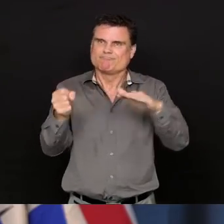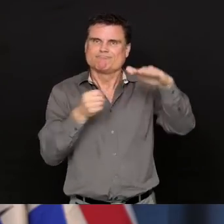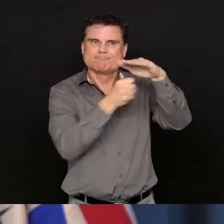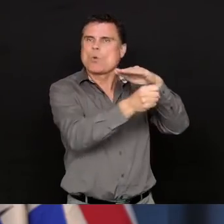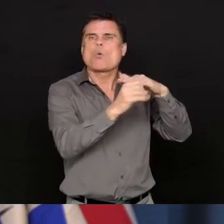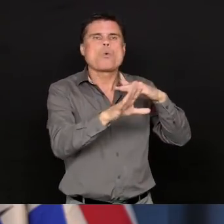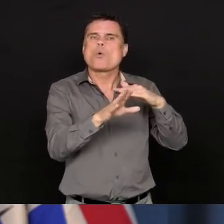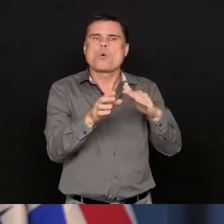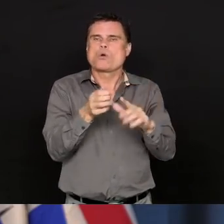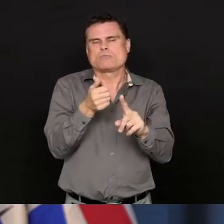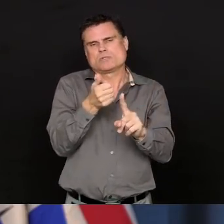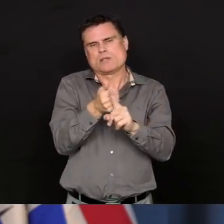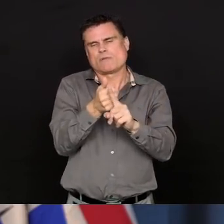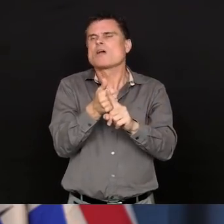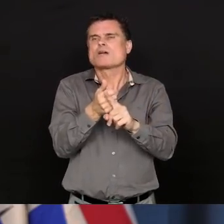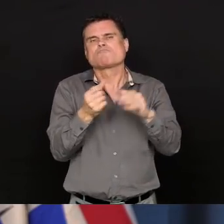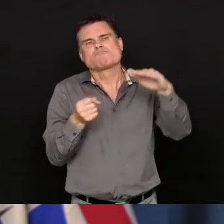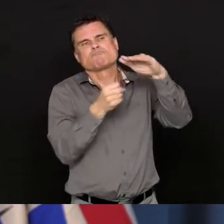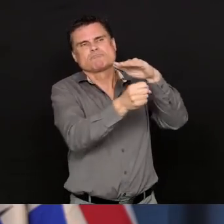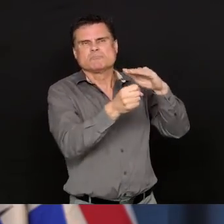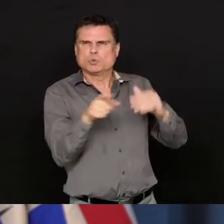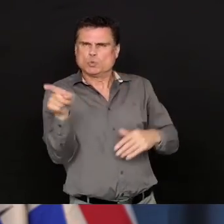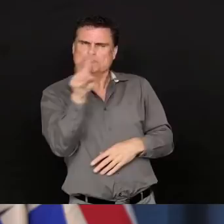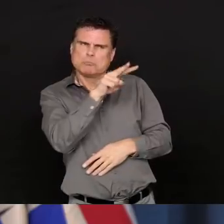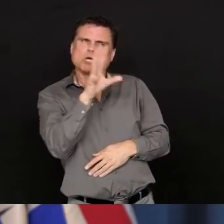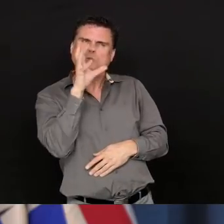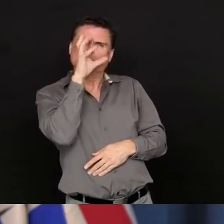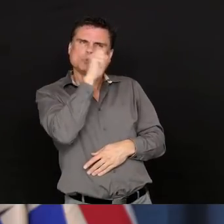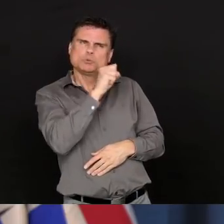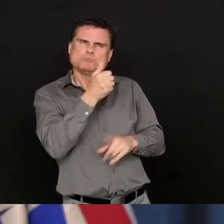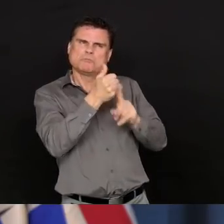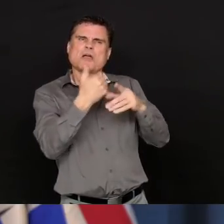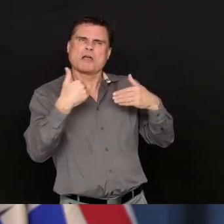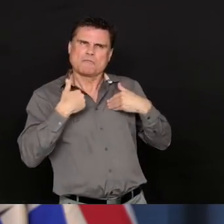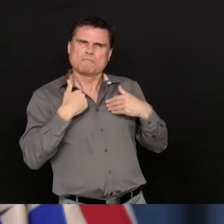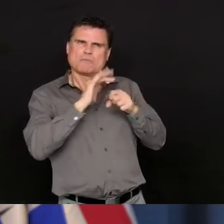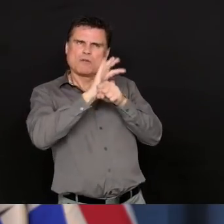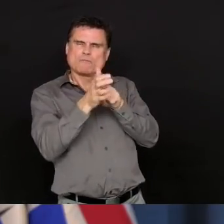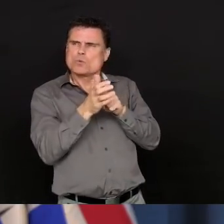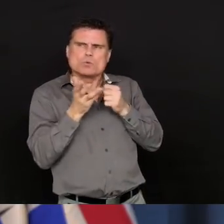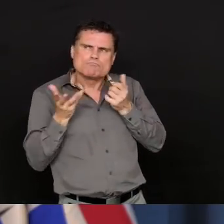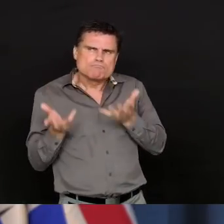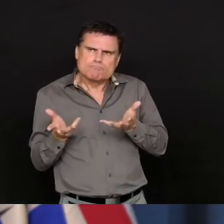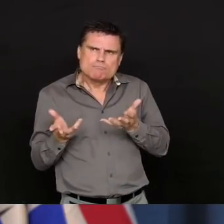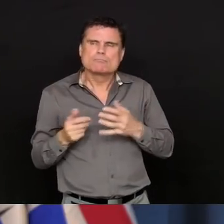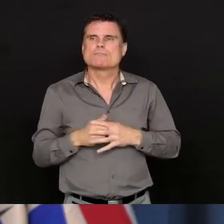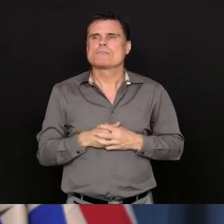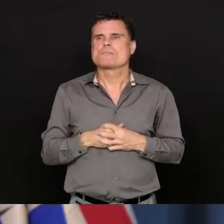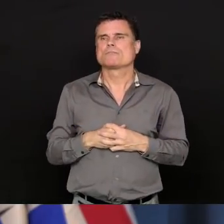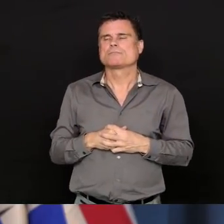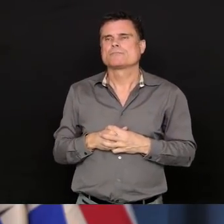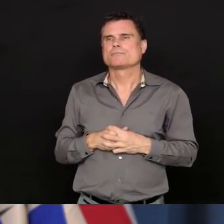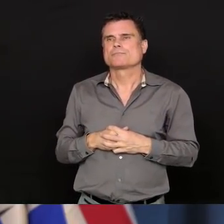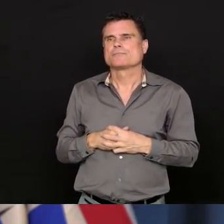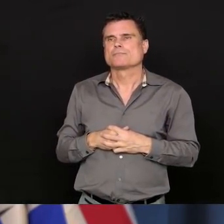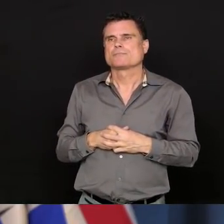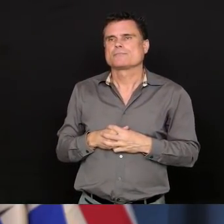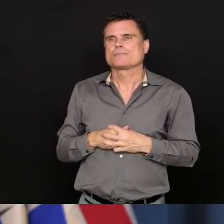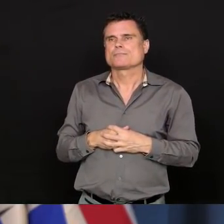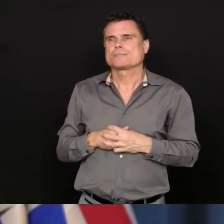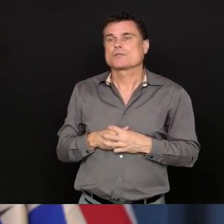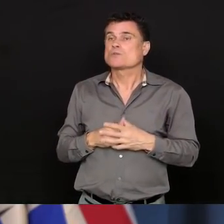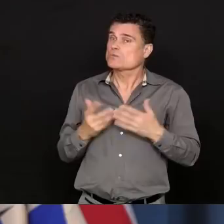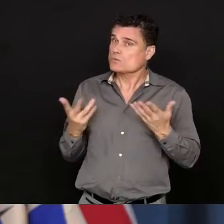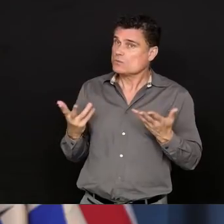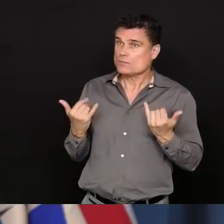you look to start taking measures to use some of that excess capacity for reasons other than COVID-19? Yeah, a